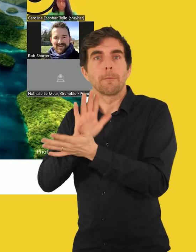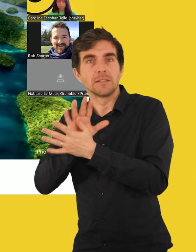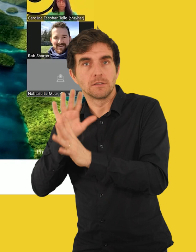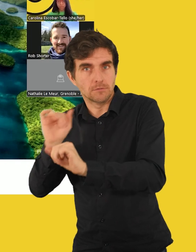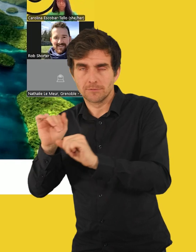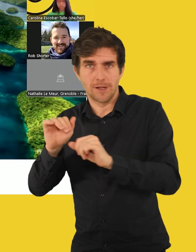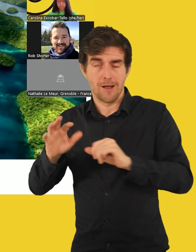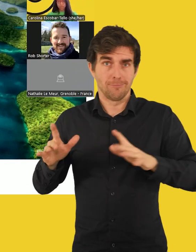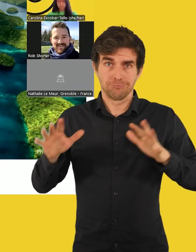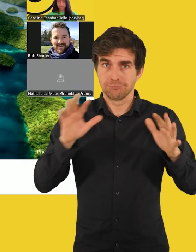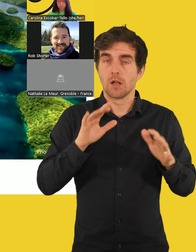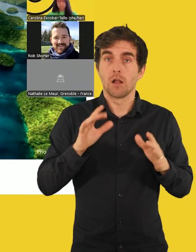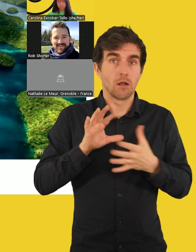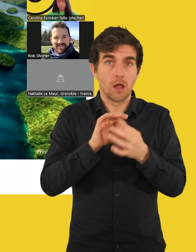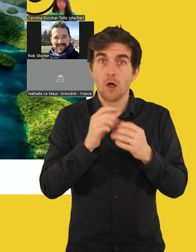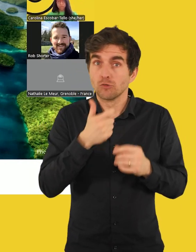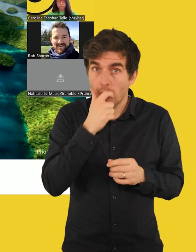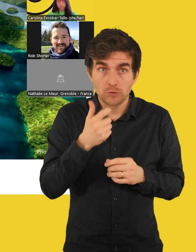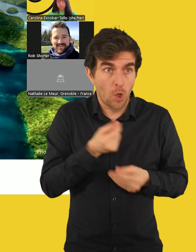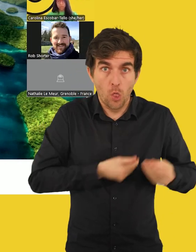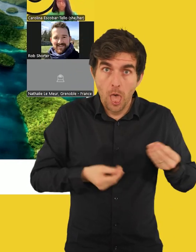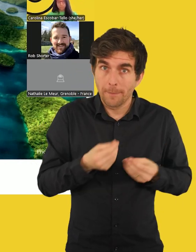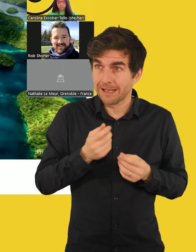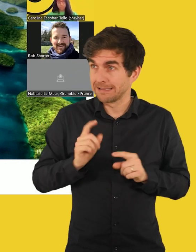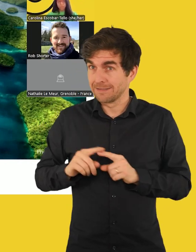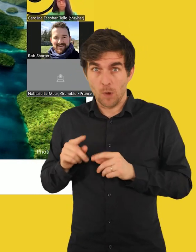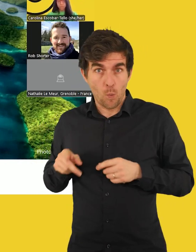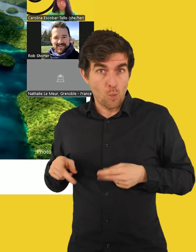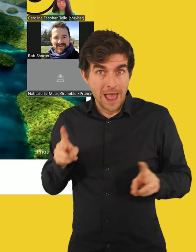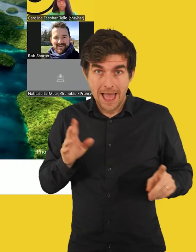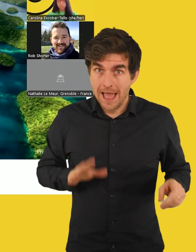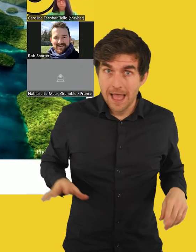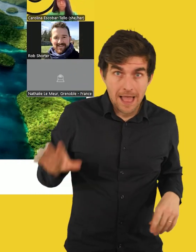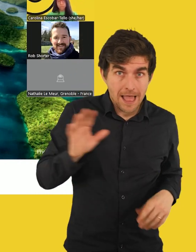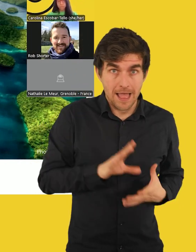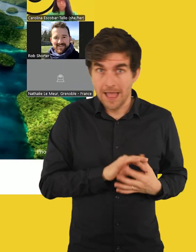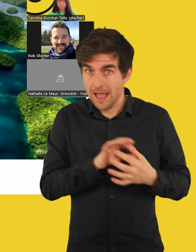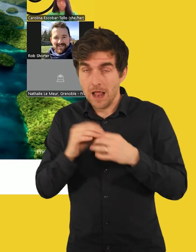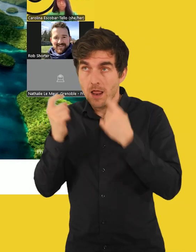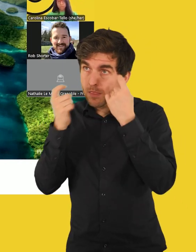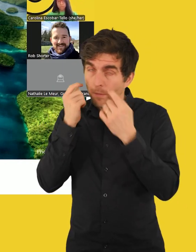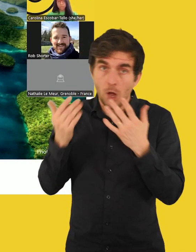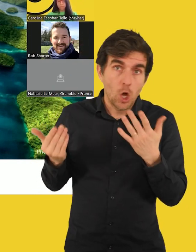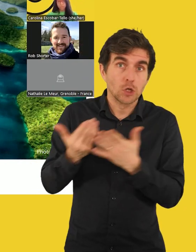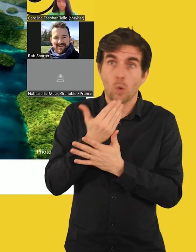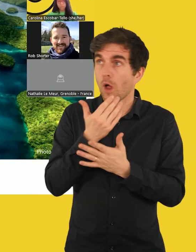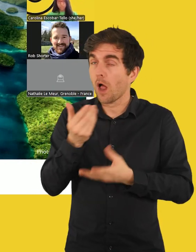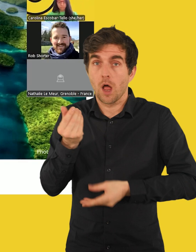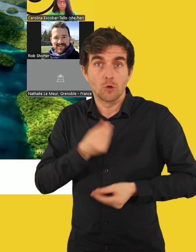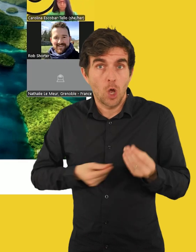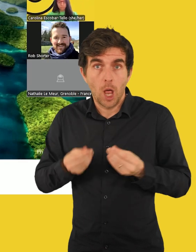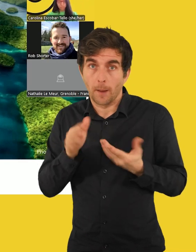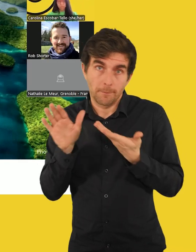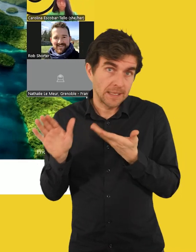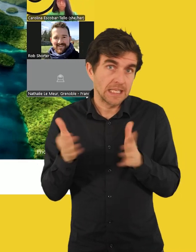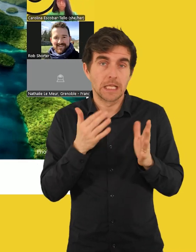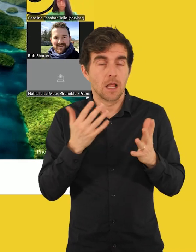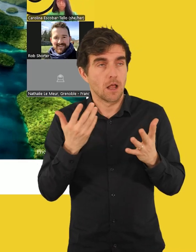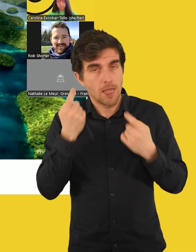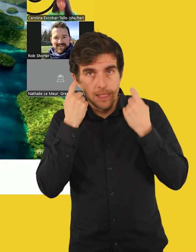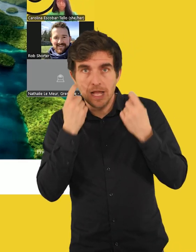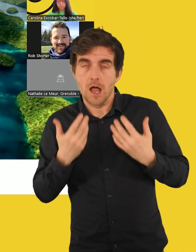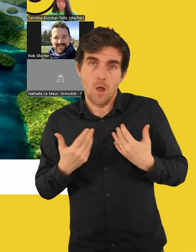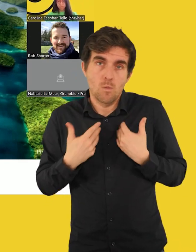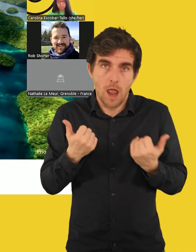from Bhutan. We are connecting Doughnut Economics with so many other ways of thinking about new economics